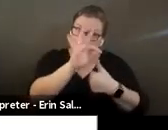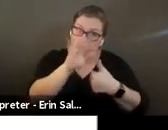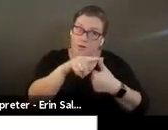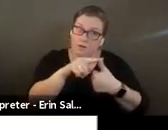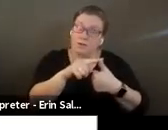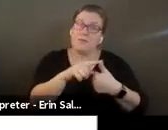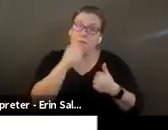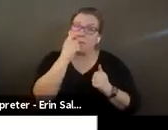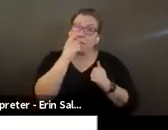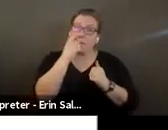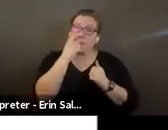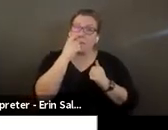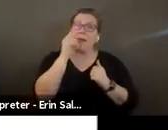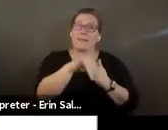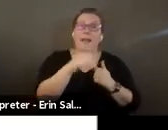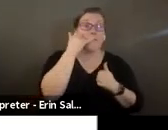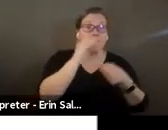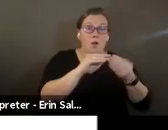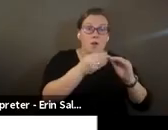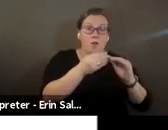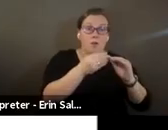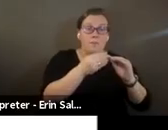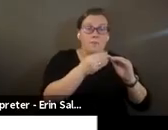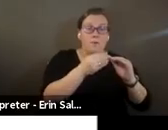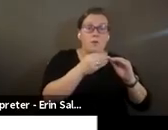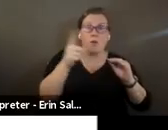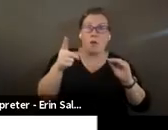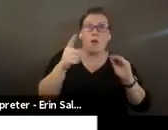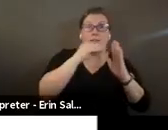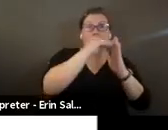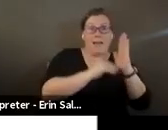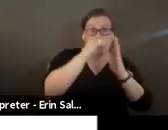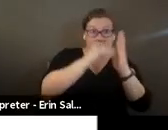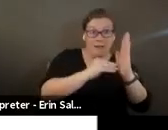your phone number needs to match the phone number that you listed on the application.